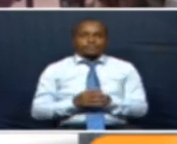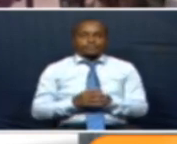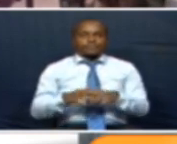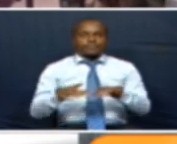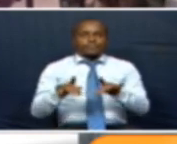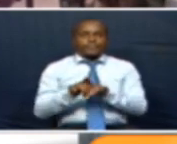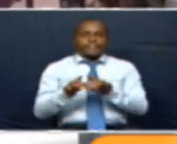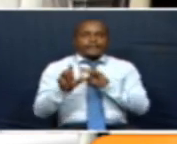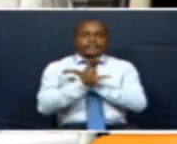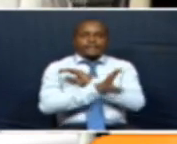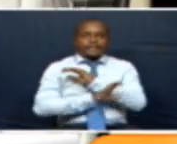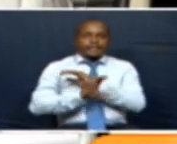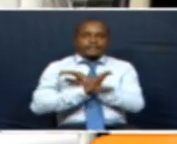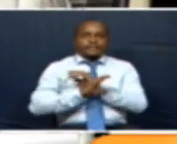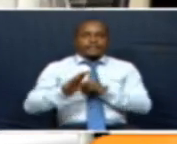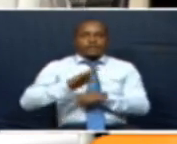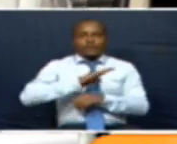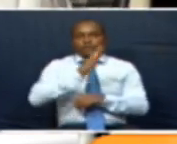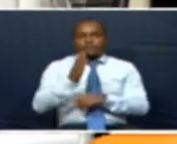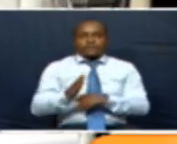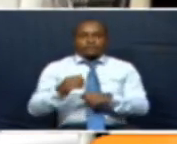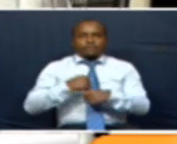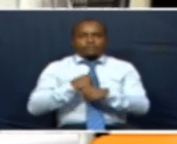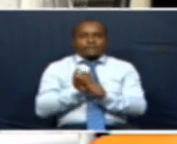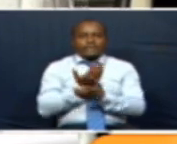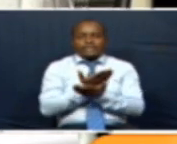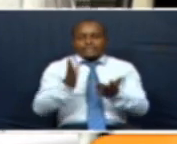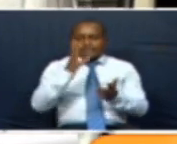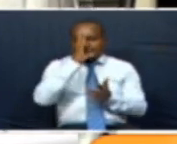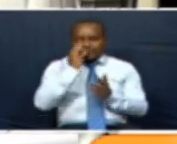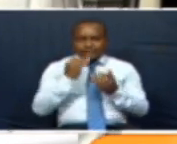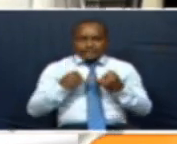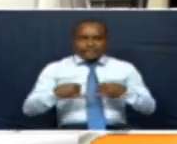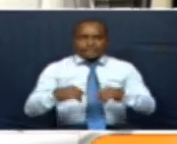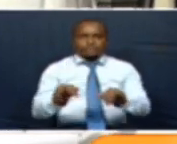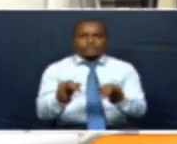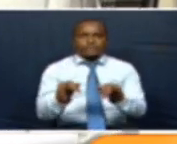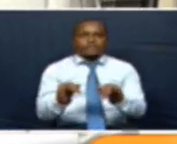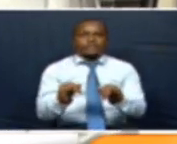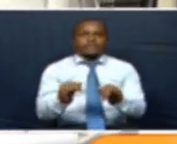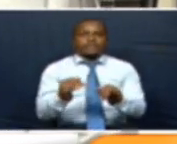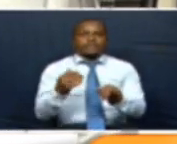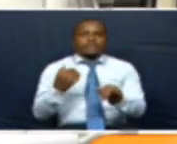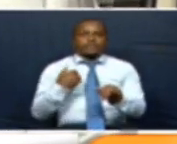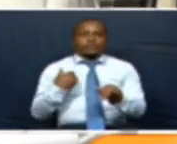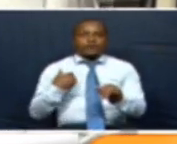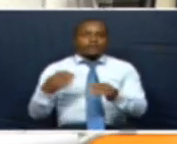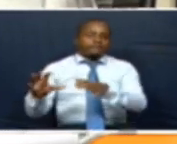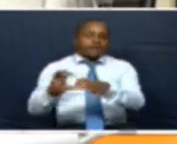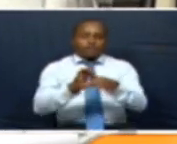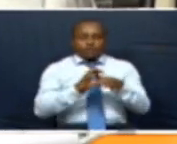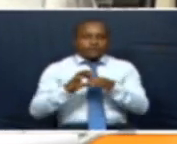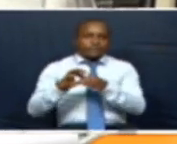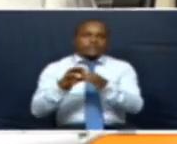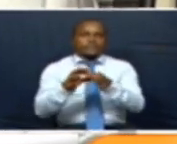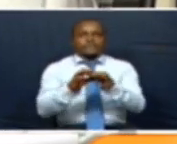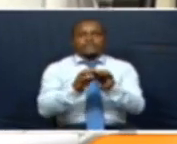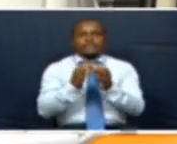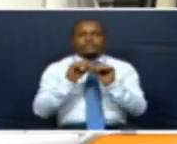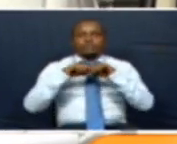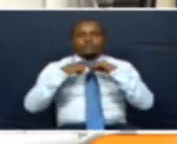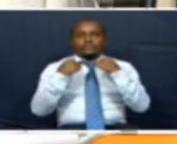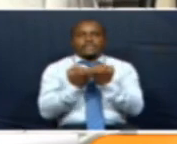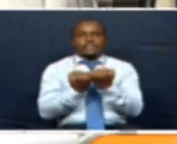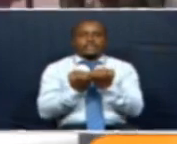never made any serious attempt to have a cohesive society.